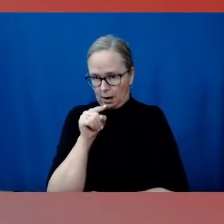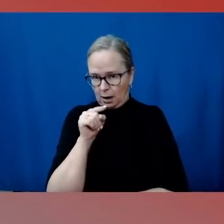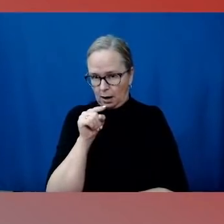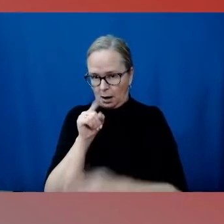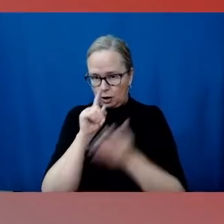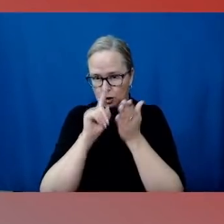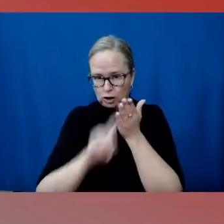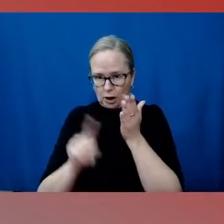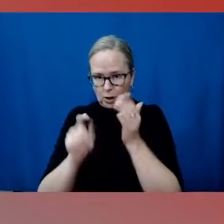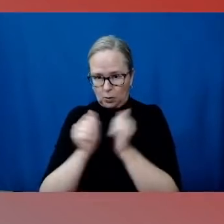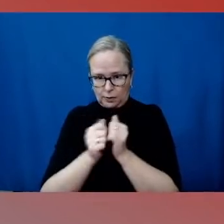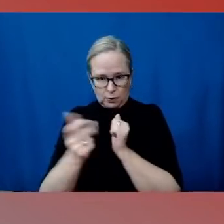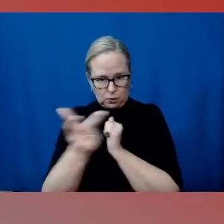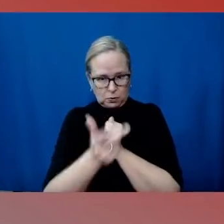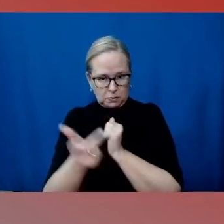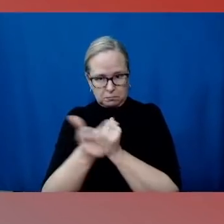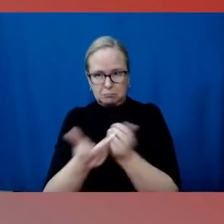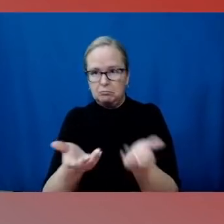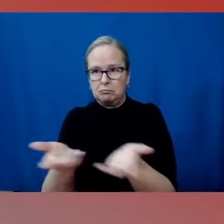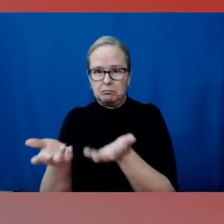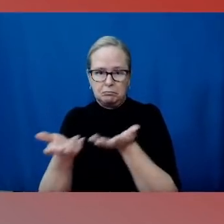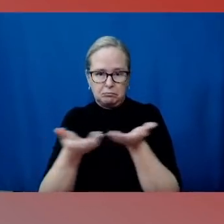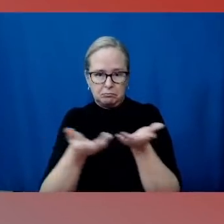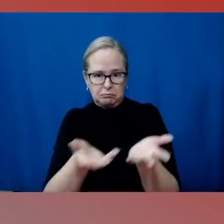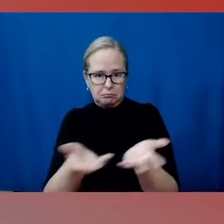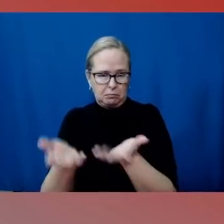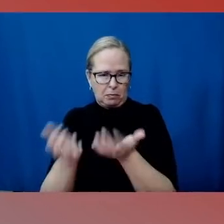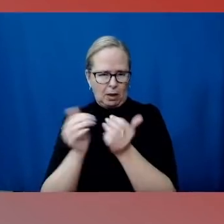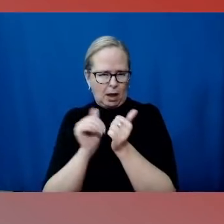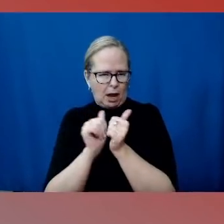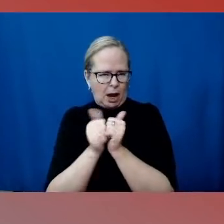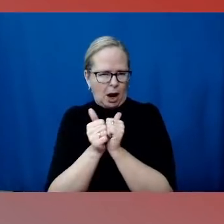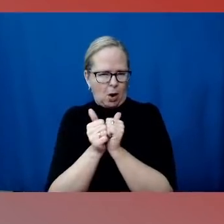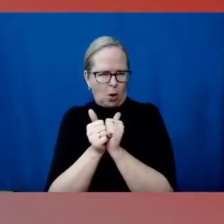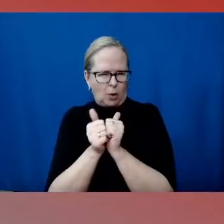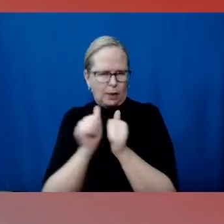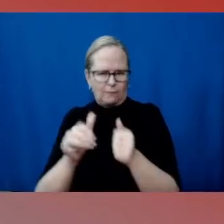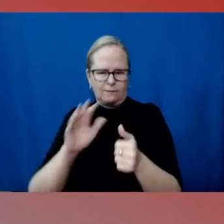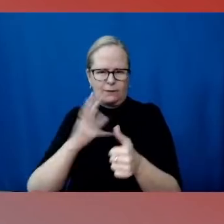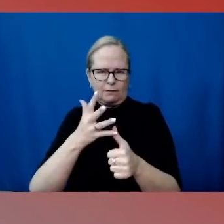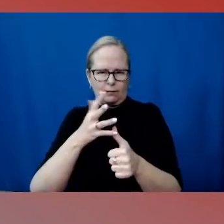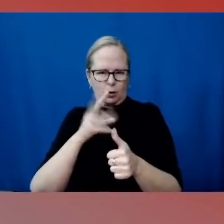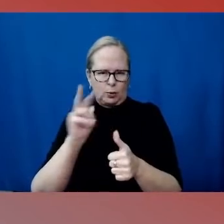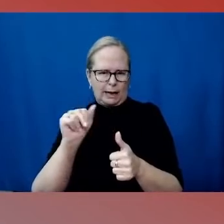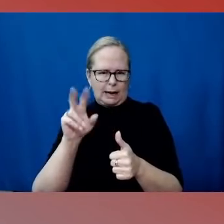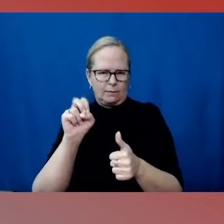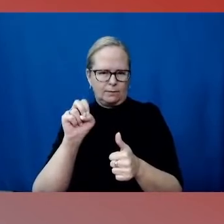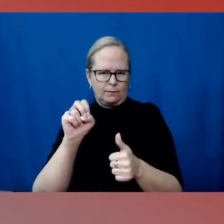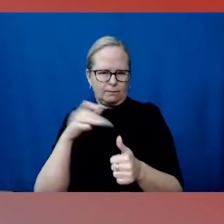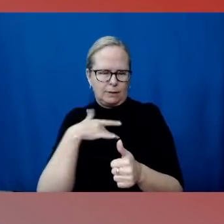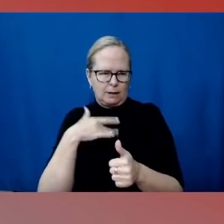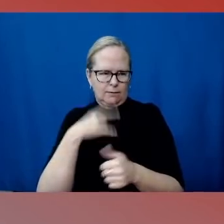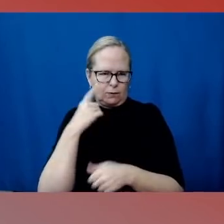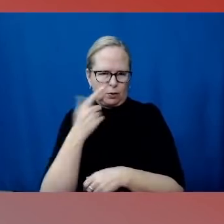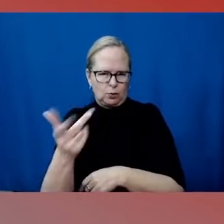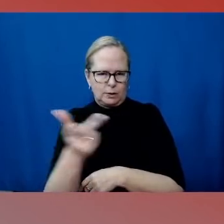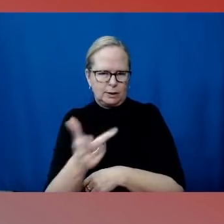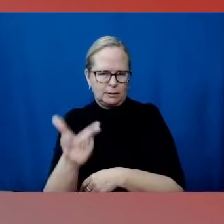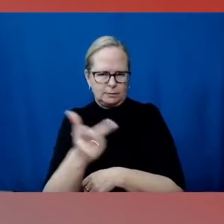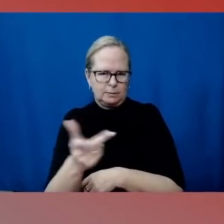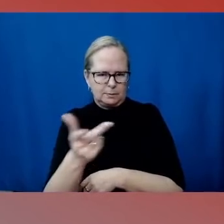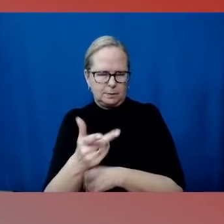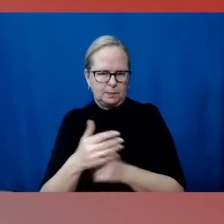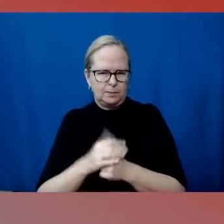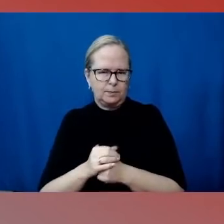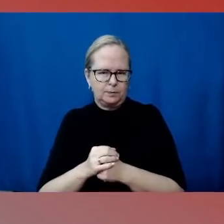some time just checking in with all of you and how this number 5 has been feeling